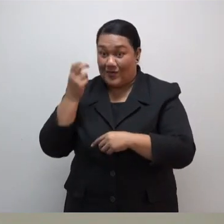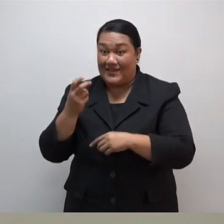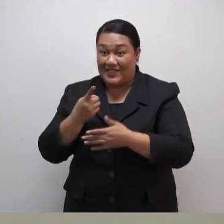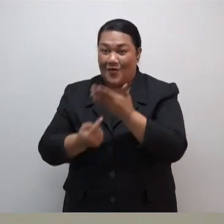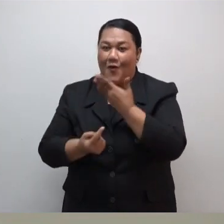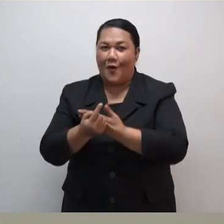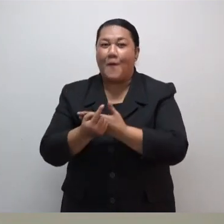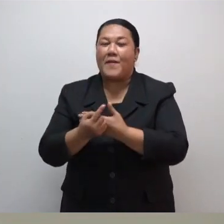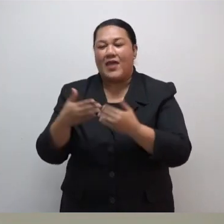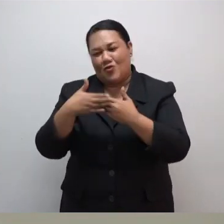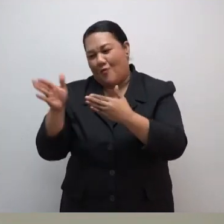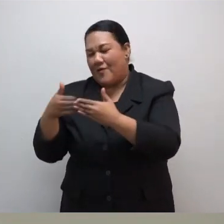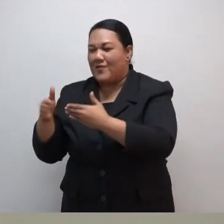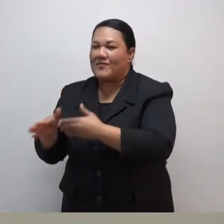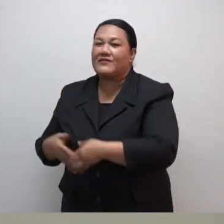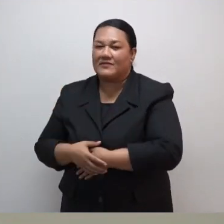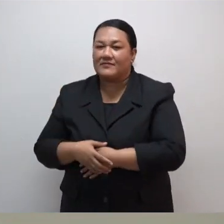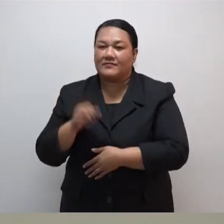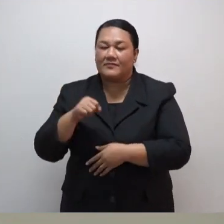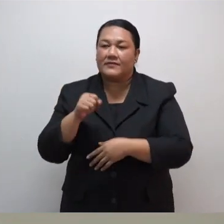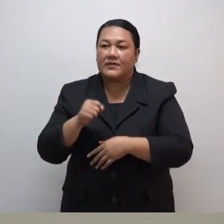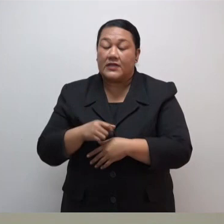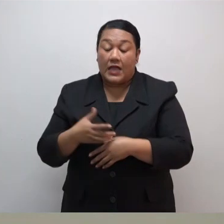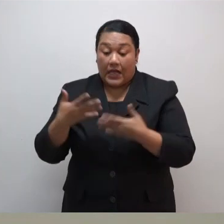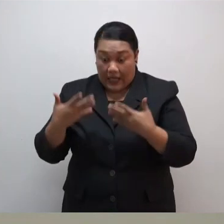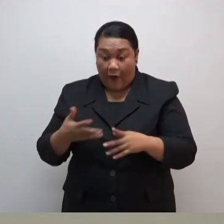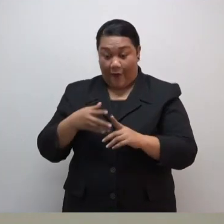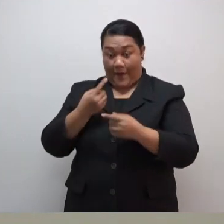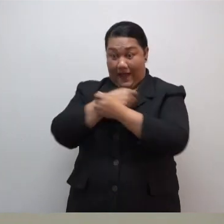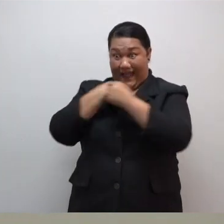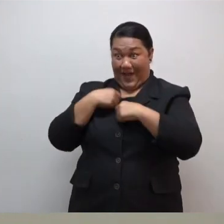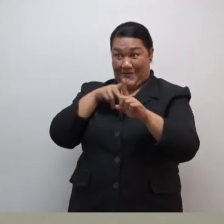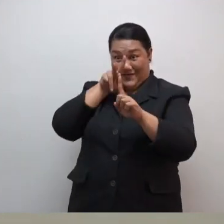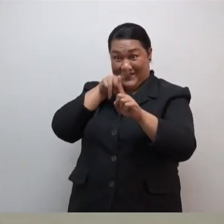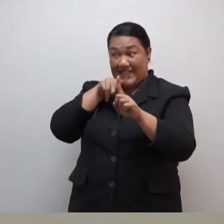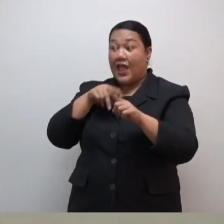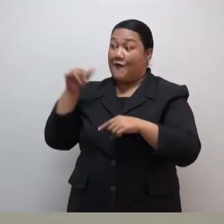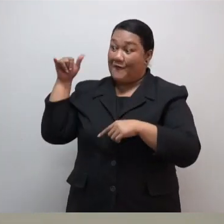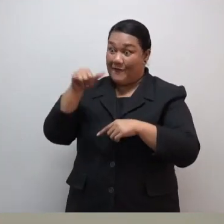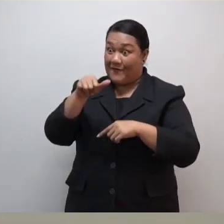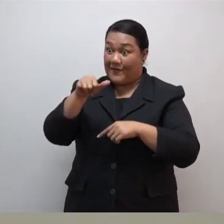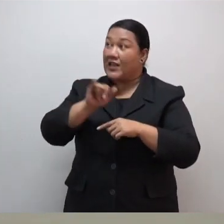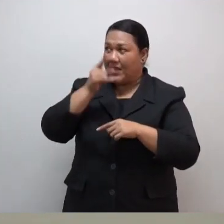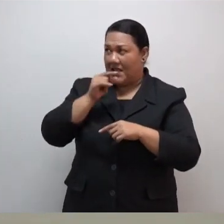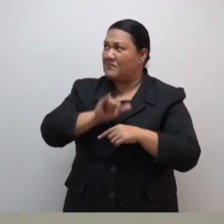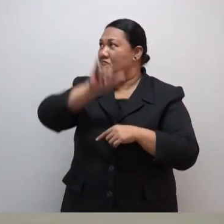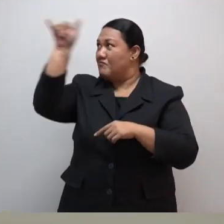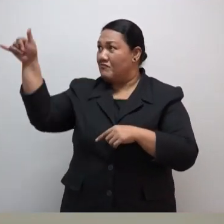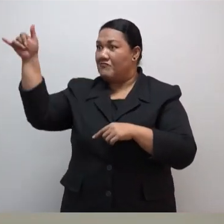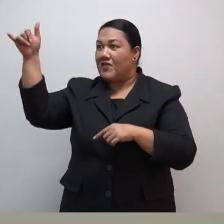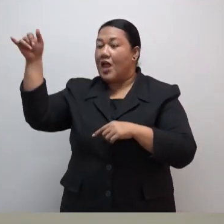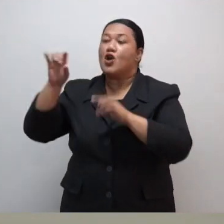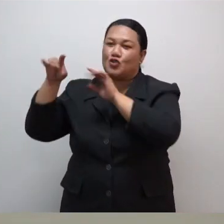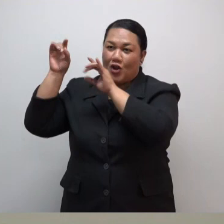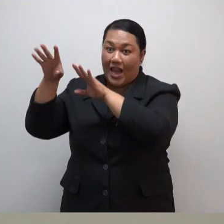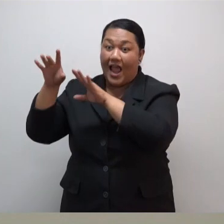obviously from our perspective, that's great news, but it also means from our perspective that Fiji Airways can also fly to Australia and bring back Australians to Fiji.